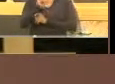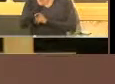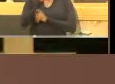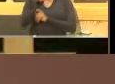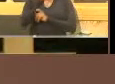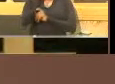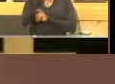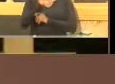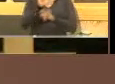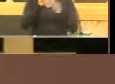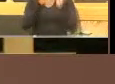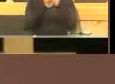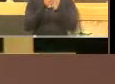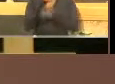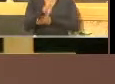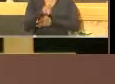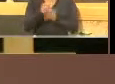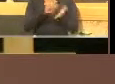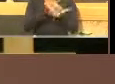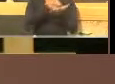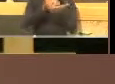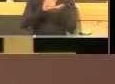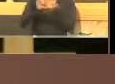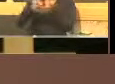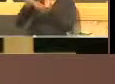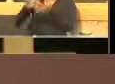rent has been transferred to these projects.